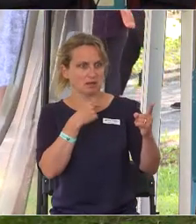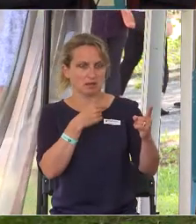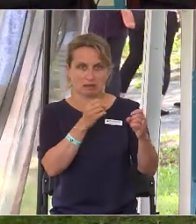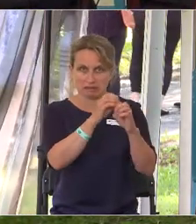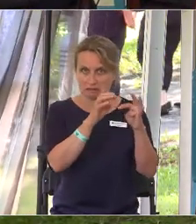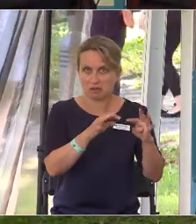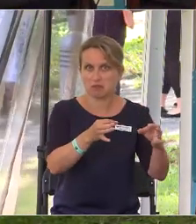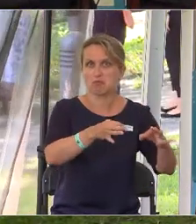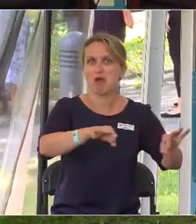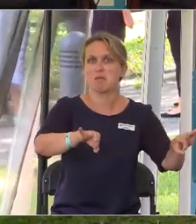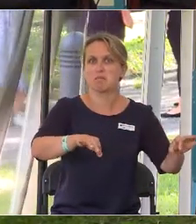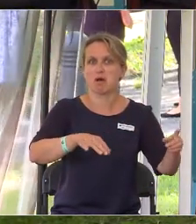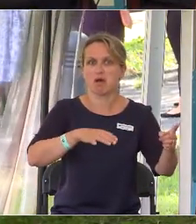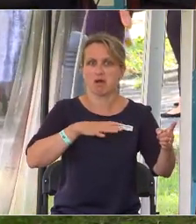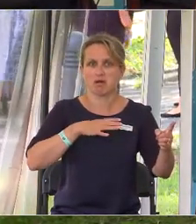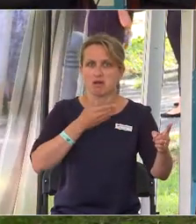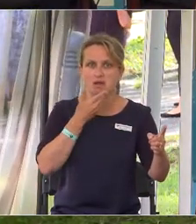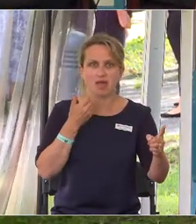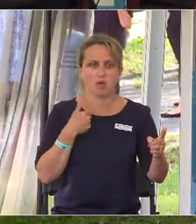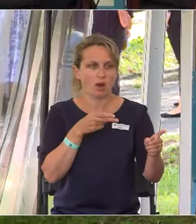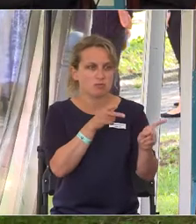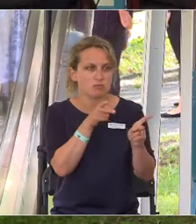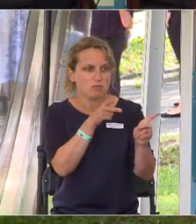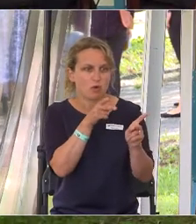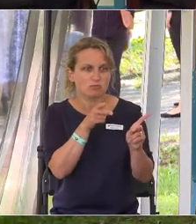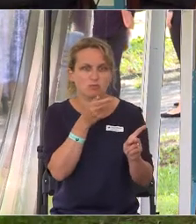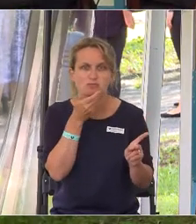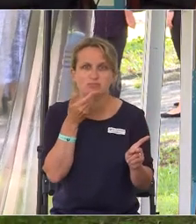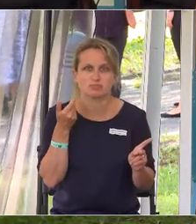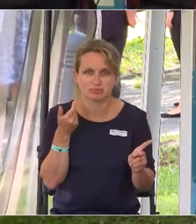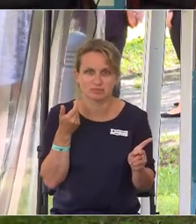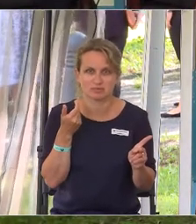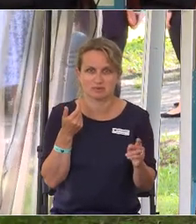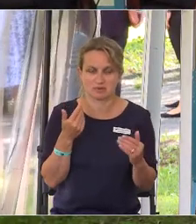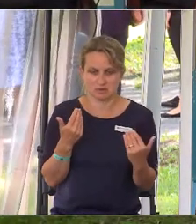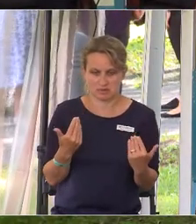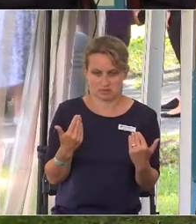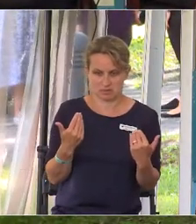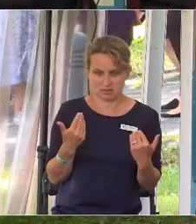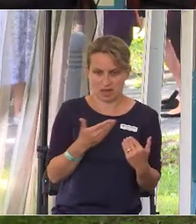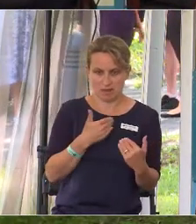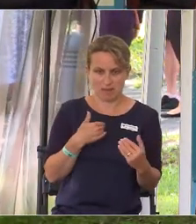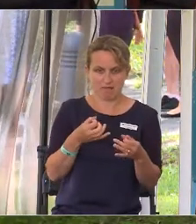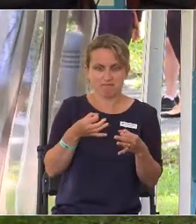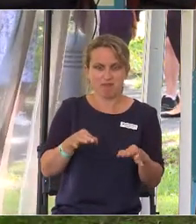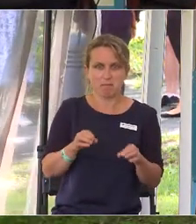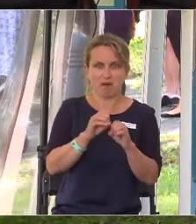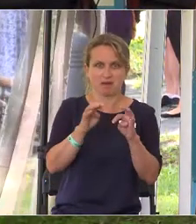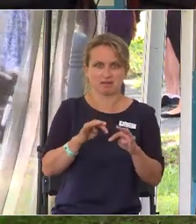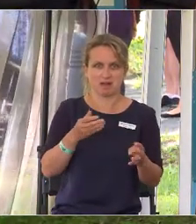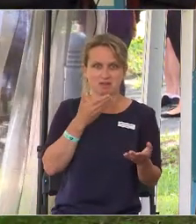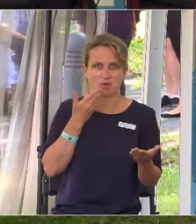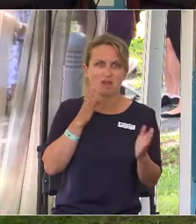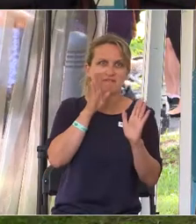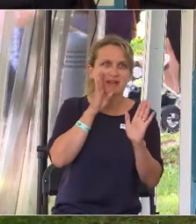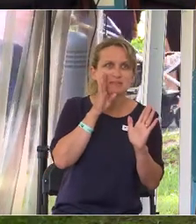because no five companies had to be cleaned up. That is where we are today. We don't have a free internet. And even with Facebook, the